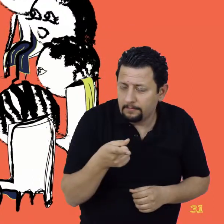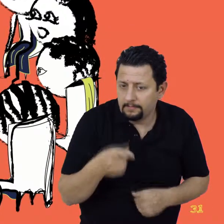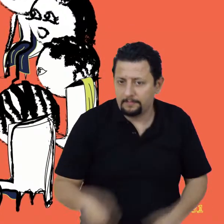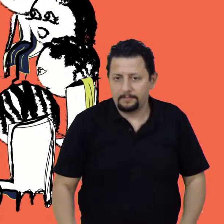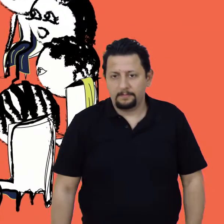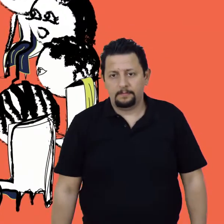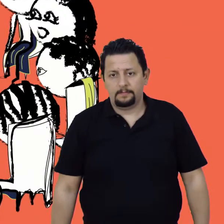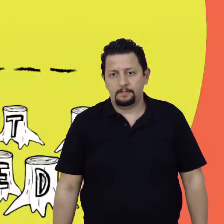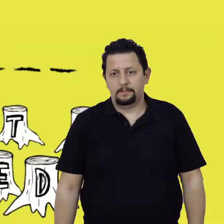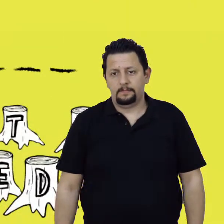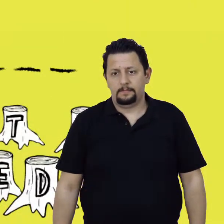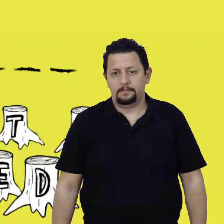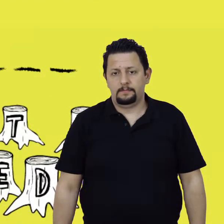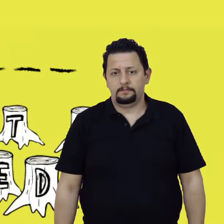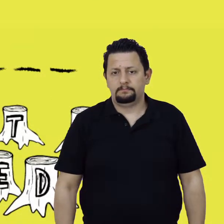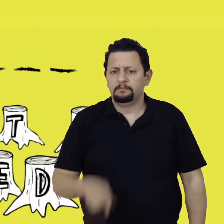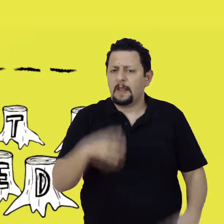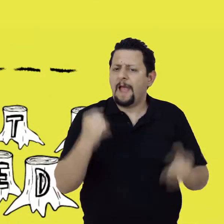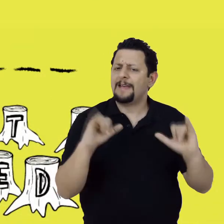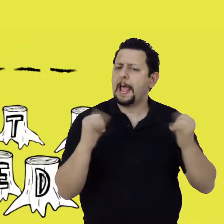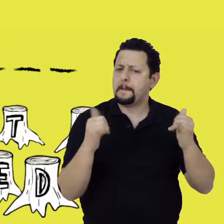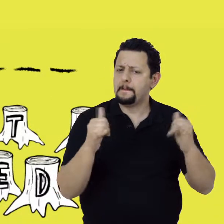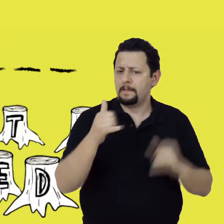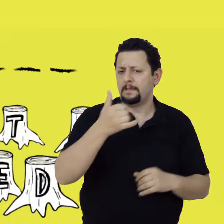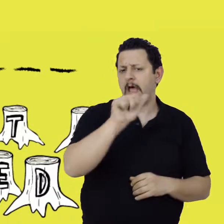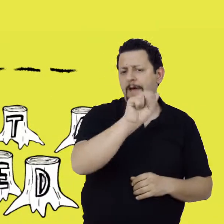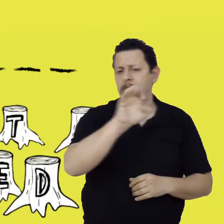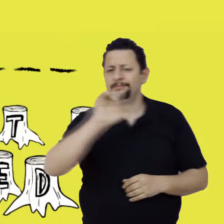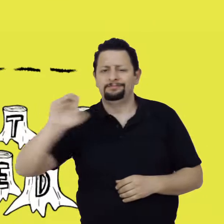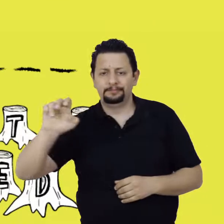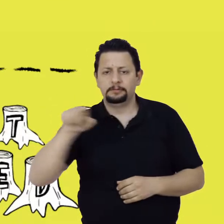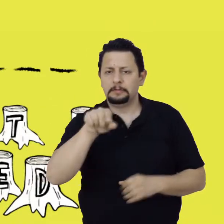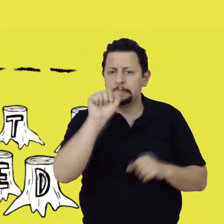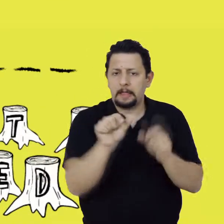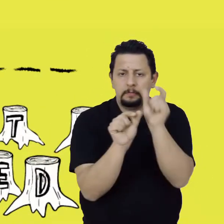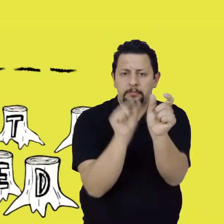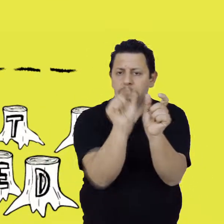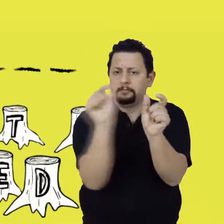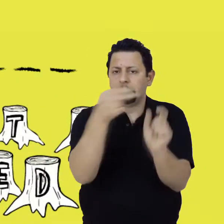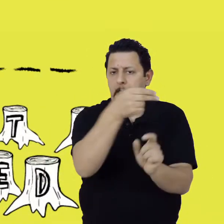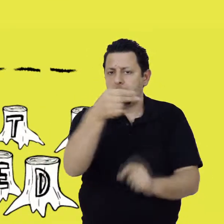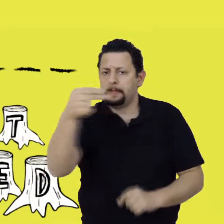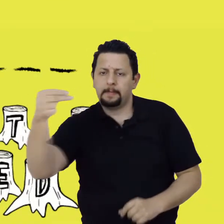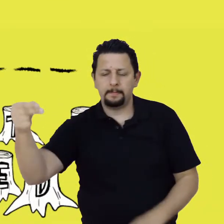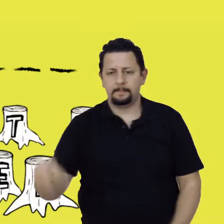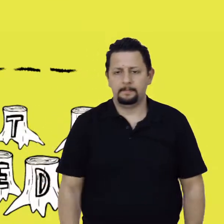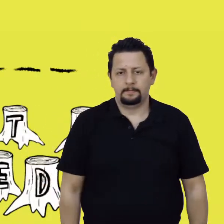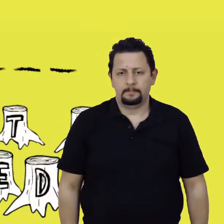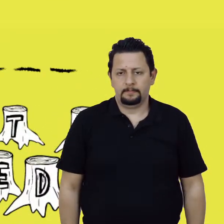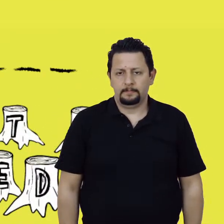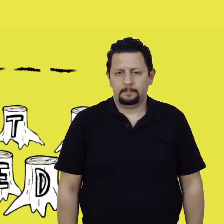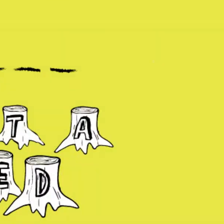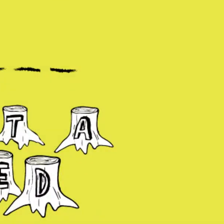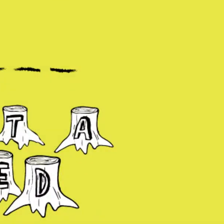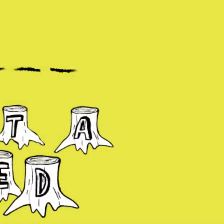See facilitator's notes. Game. Arrange letters in the right order. In the cut-down tree trunks, the letters S, T, N,